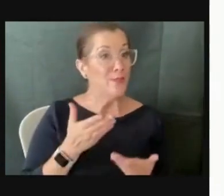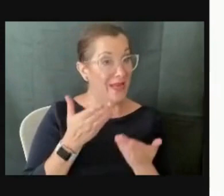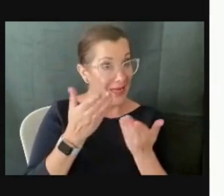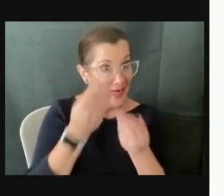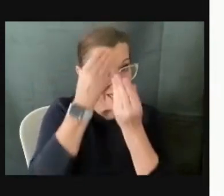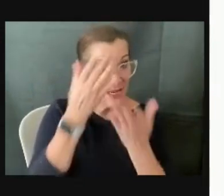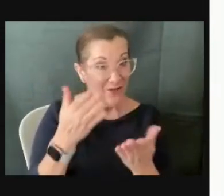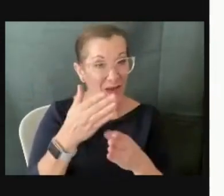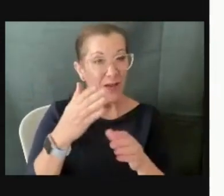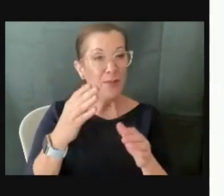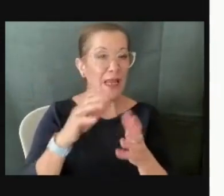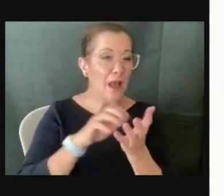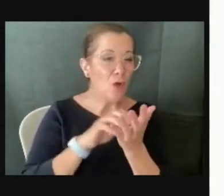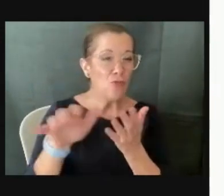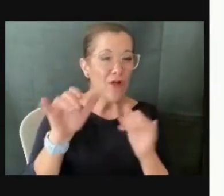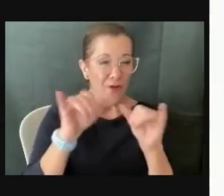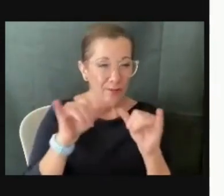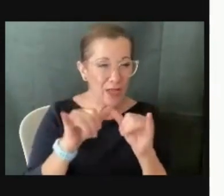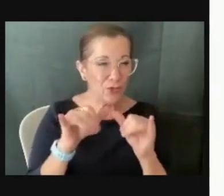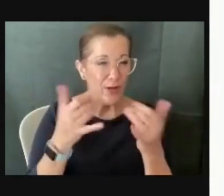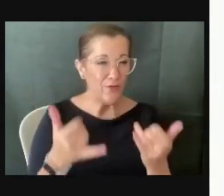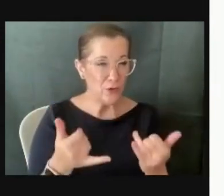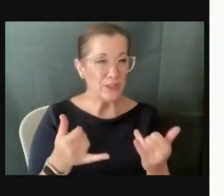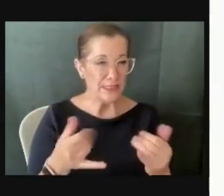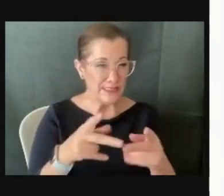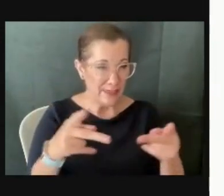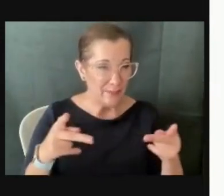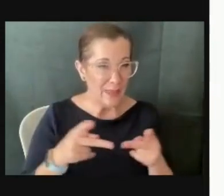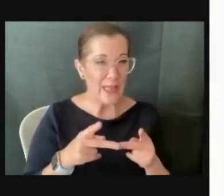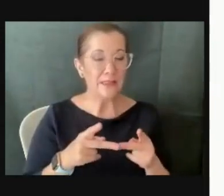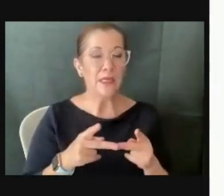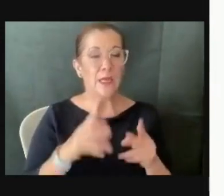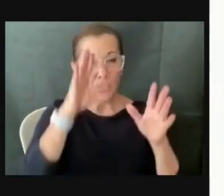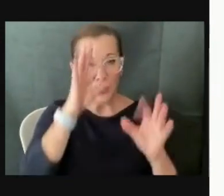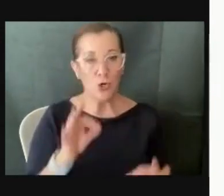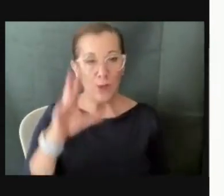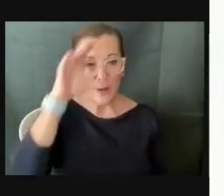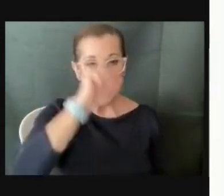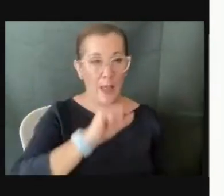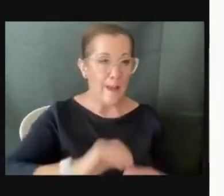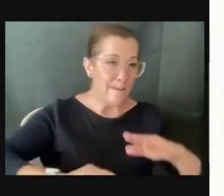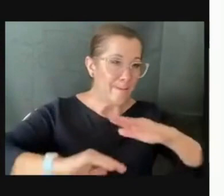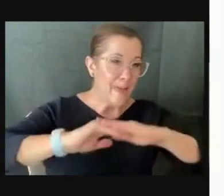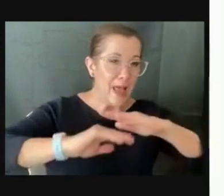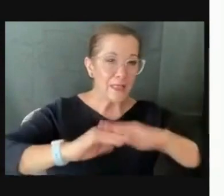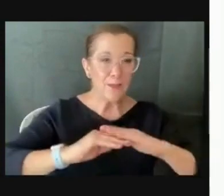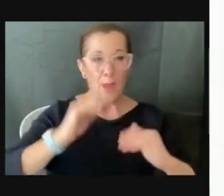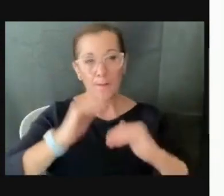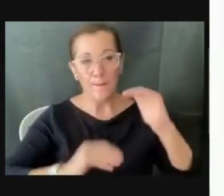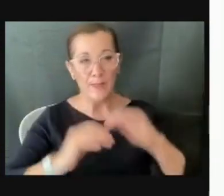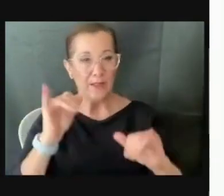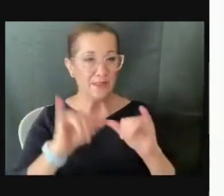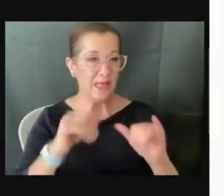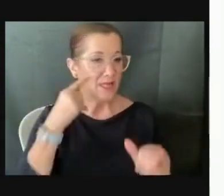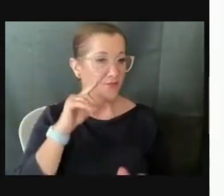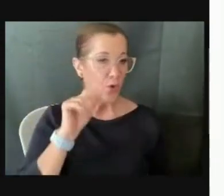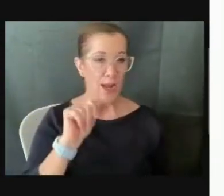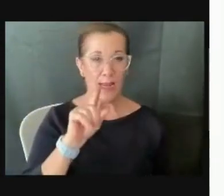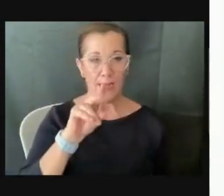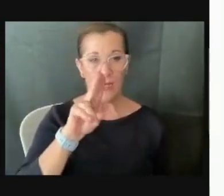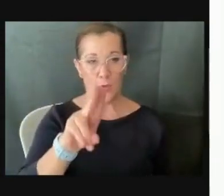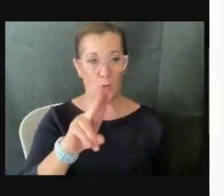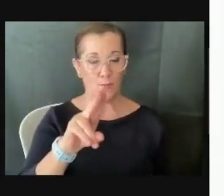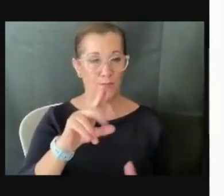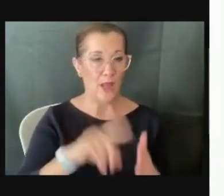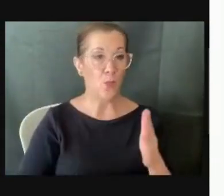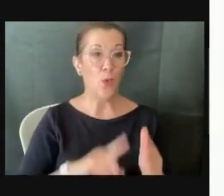rough measurement of your existing spaces to determine approximately what your maximum build size is for your ADU and what your setbacks